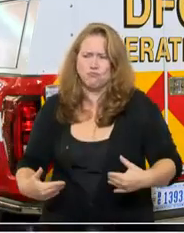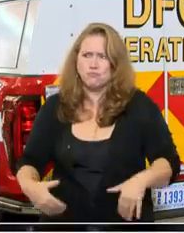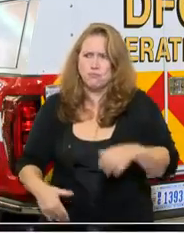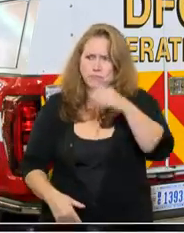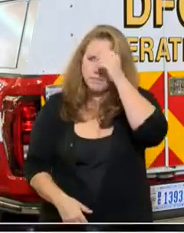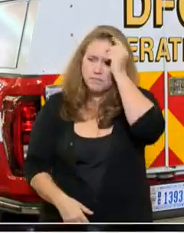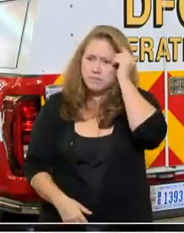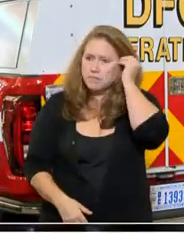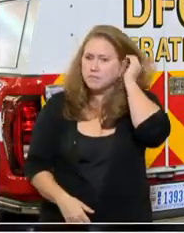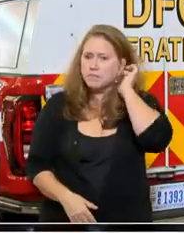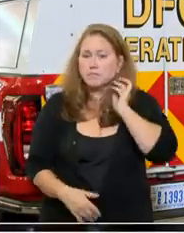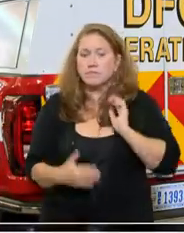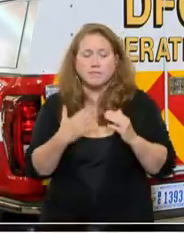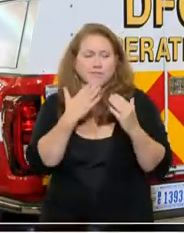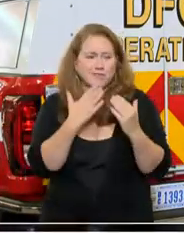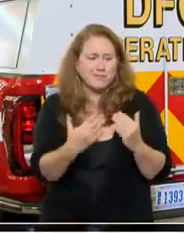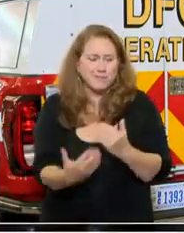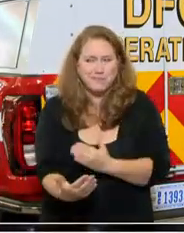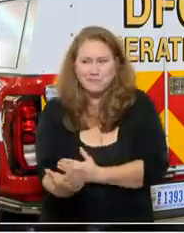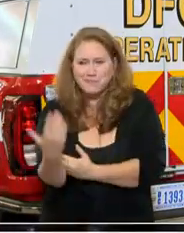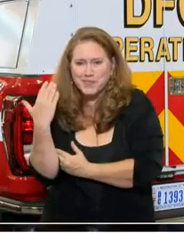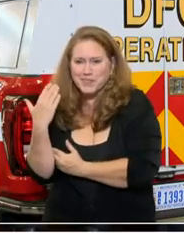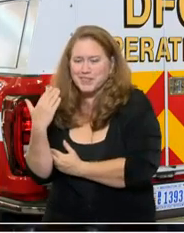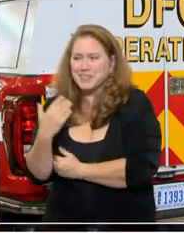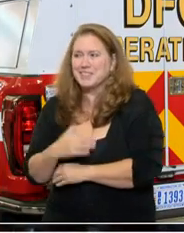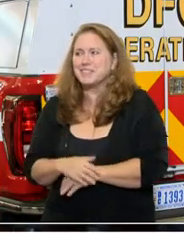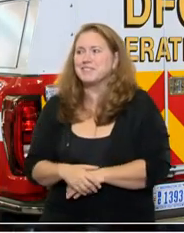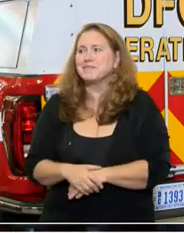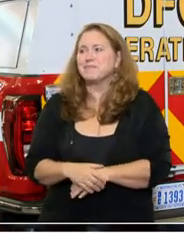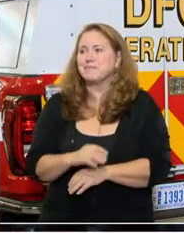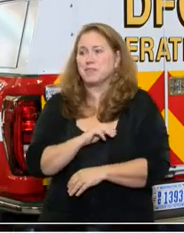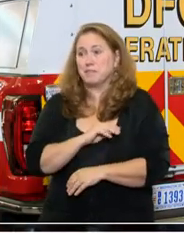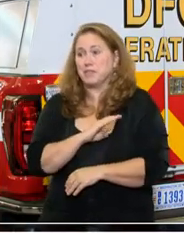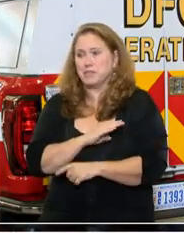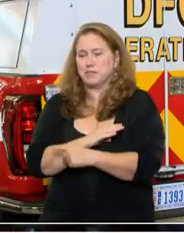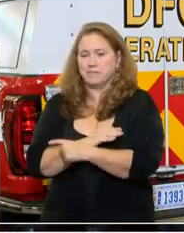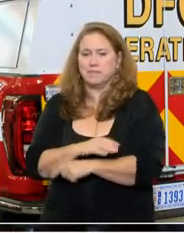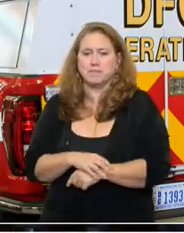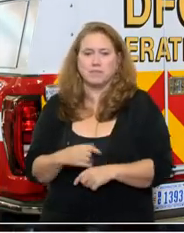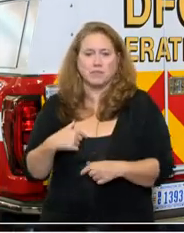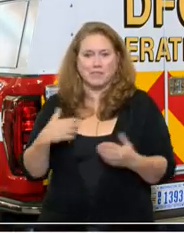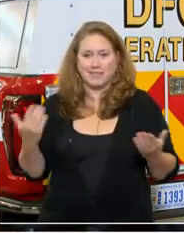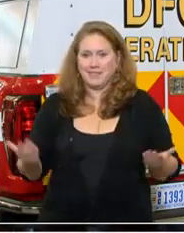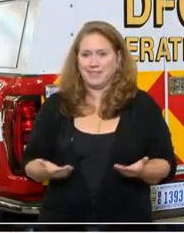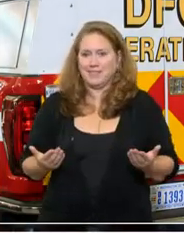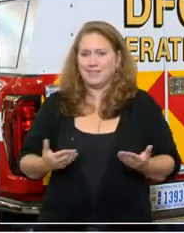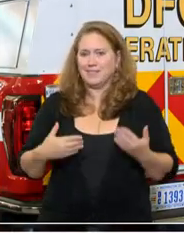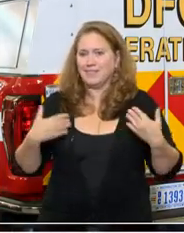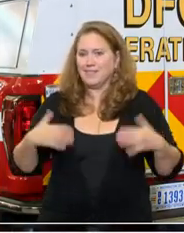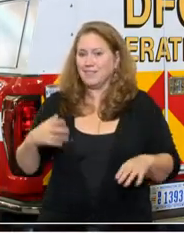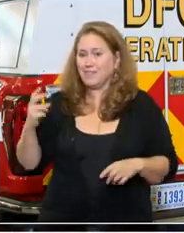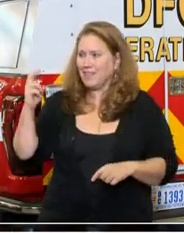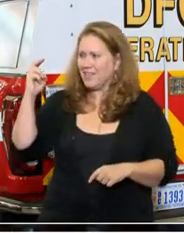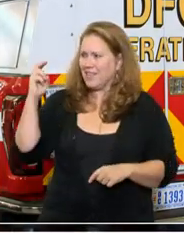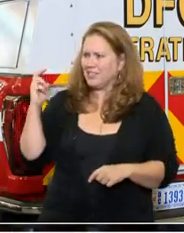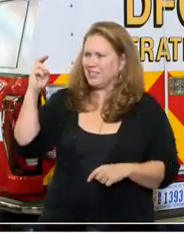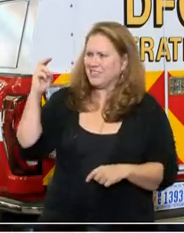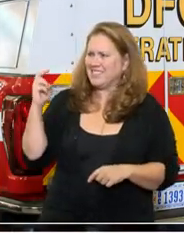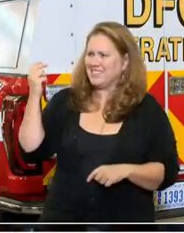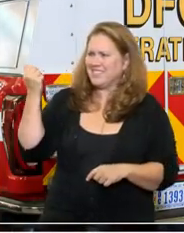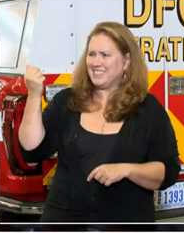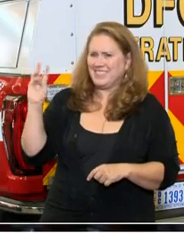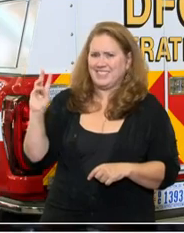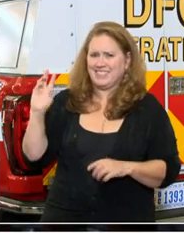Good morning. So we gather here at Engine 16 like we have done so many years